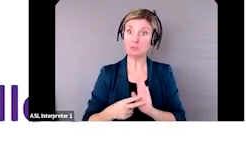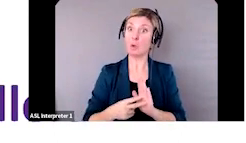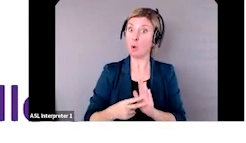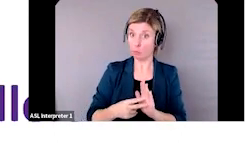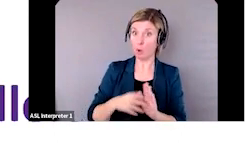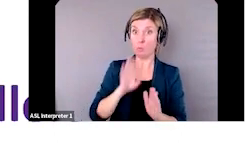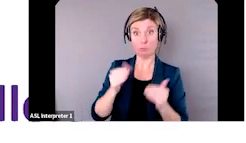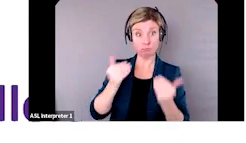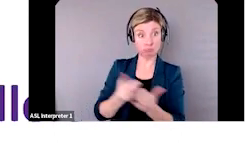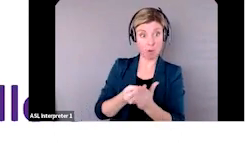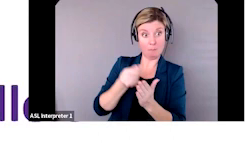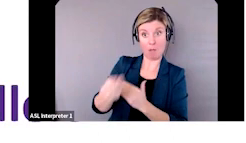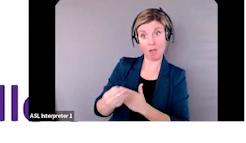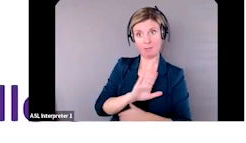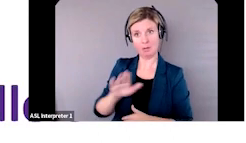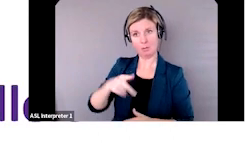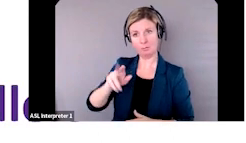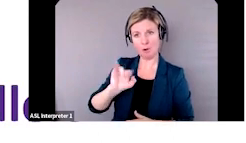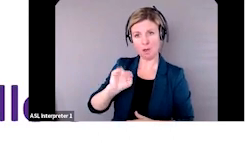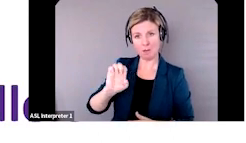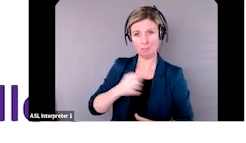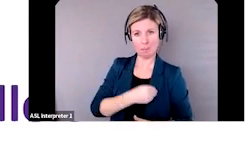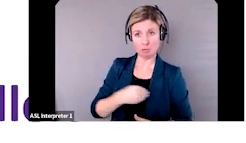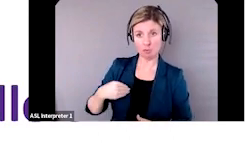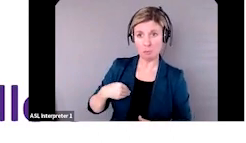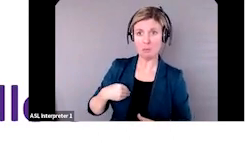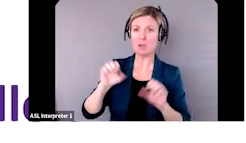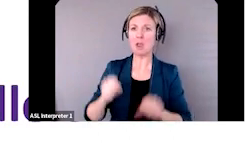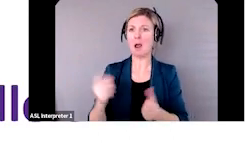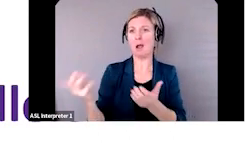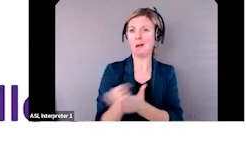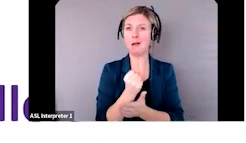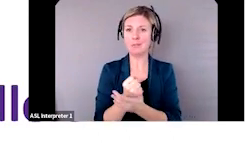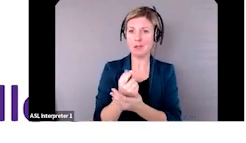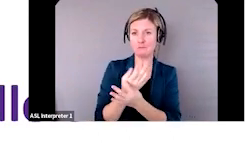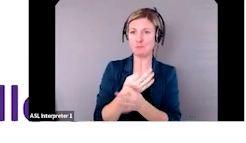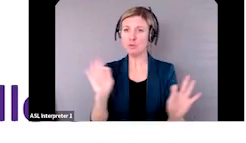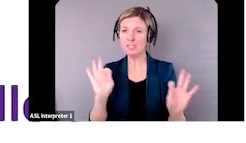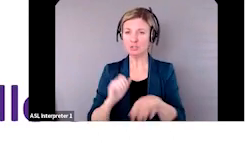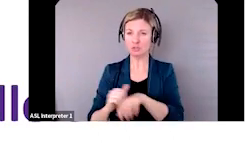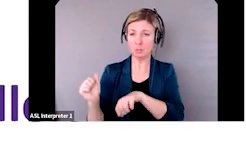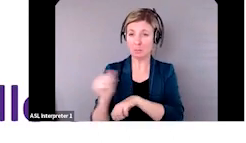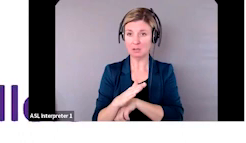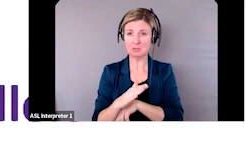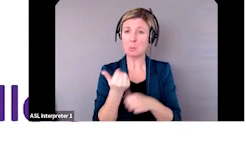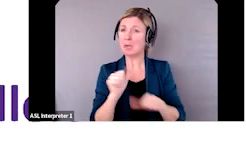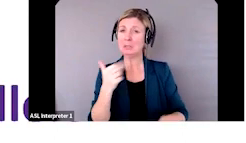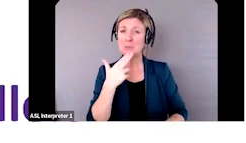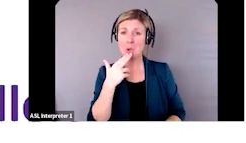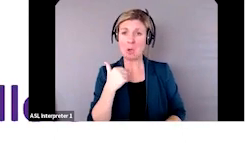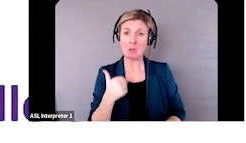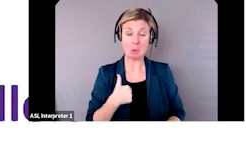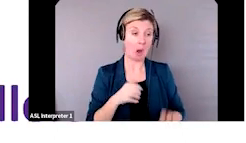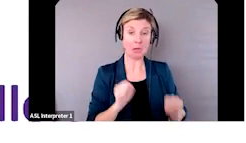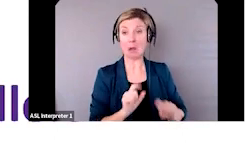shipping on everything, whether it's small things that you could have gone to the store and bought, or large things